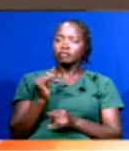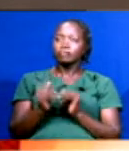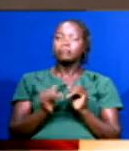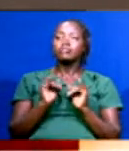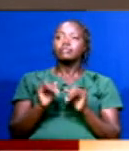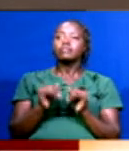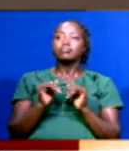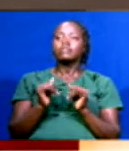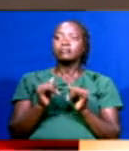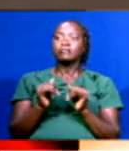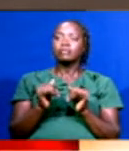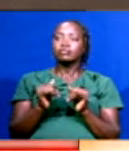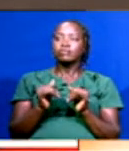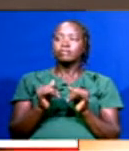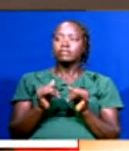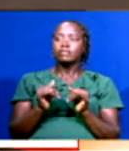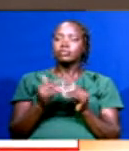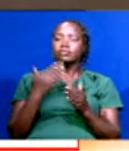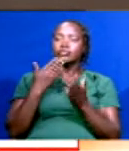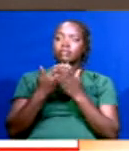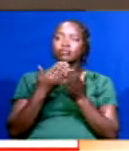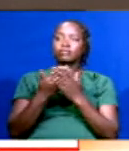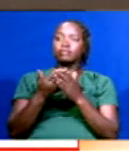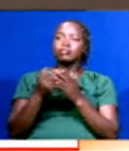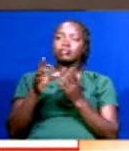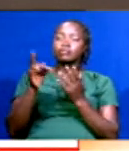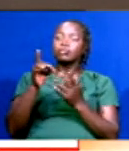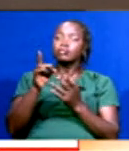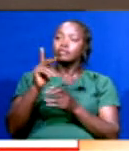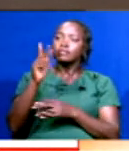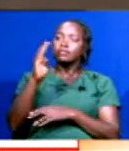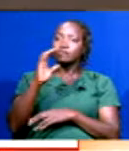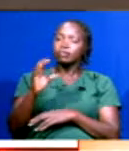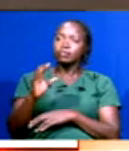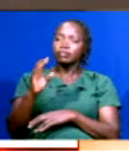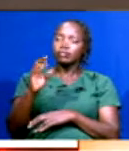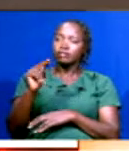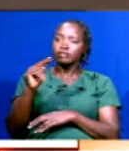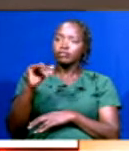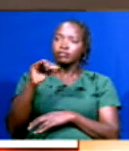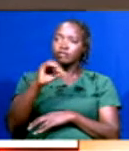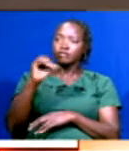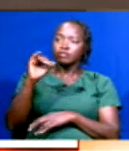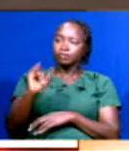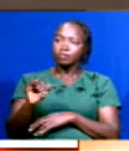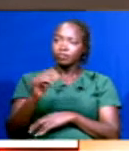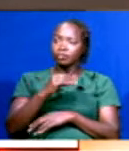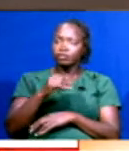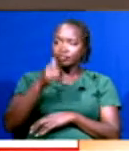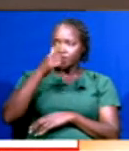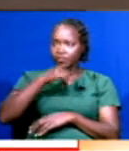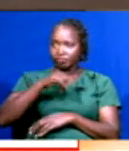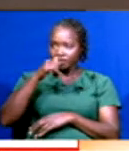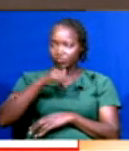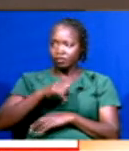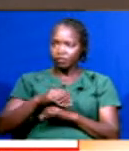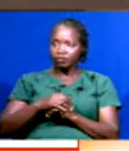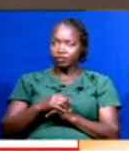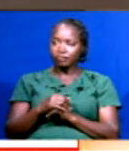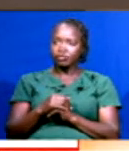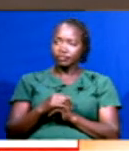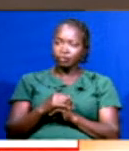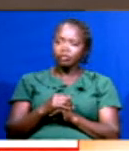of Lunchtime News. Thank you so much for choosing us. I am Nissie Imano. Lensa Odingo has